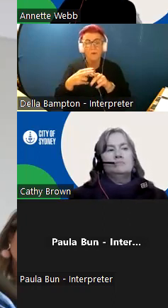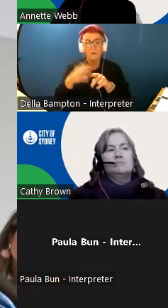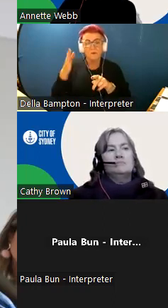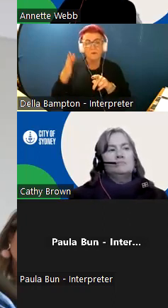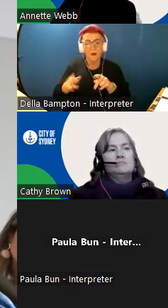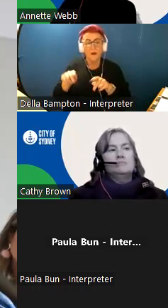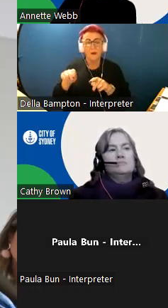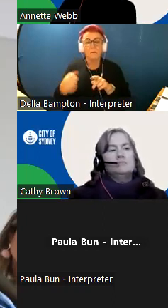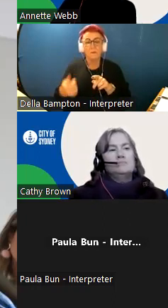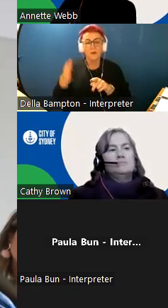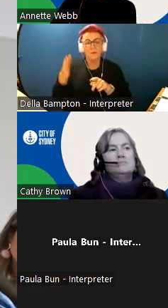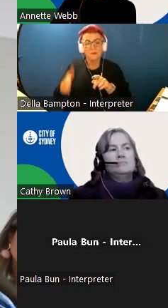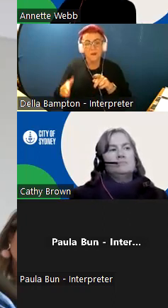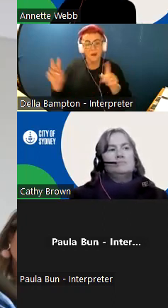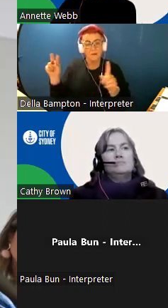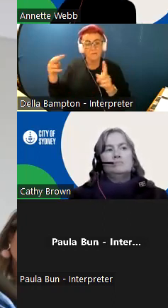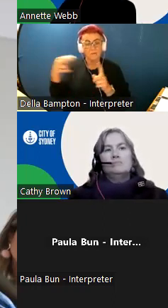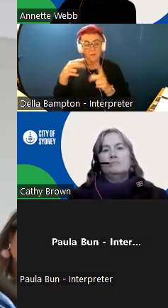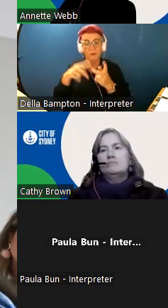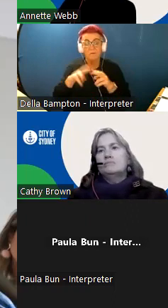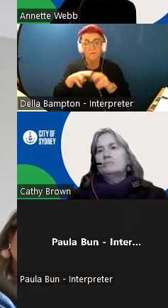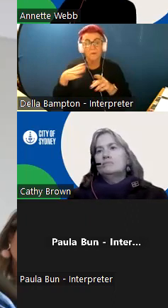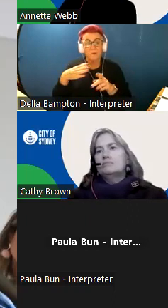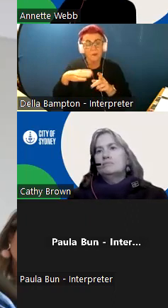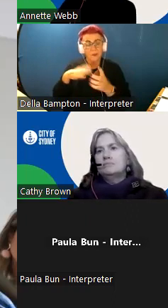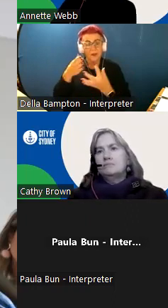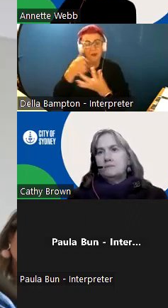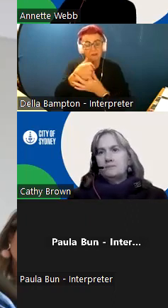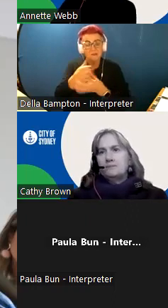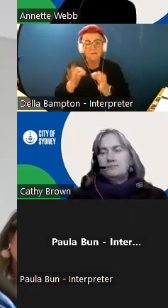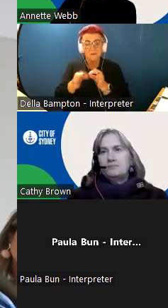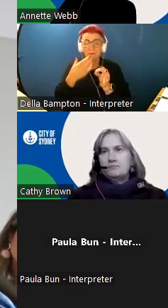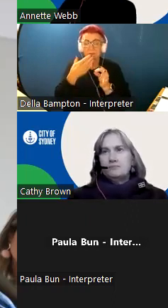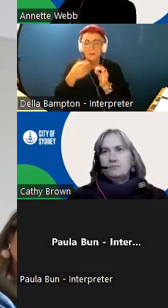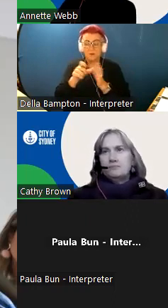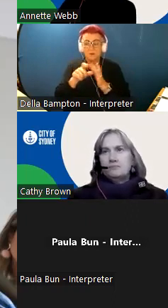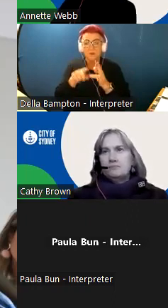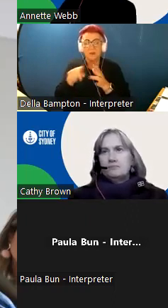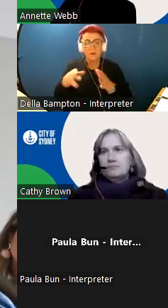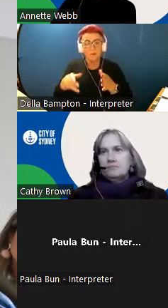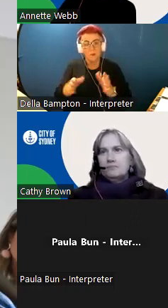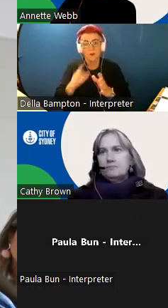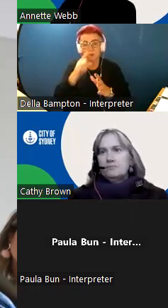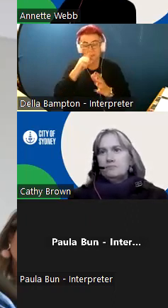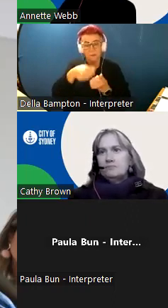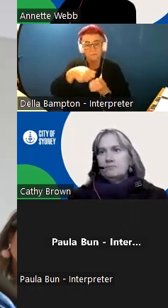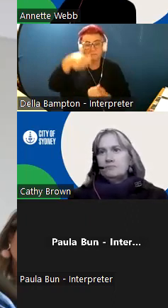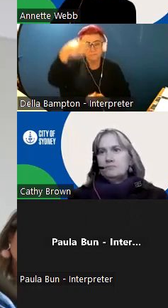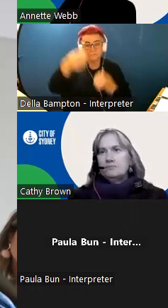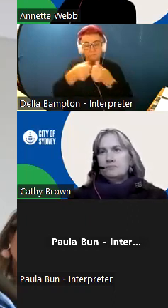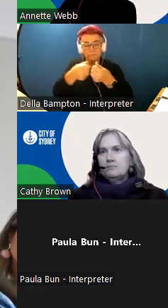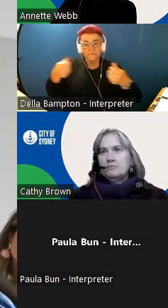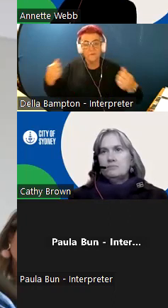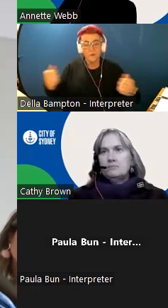view options. If you need to access Auslan interpreting, please do it that way, and you can increase the size of the interpreter's